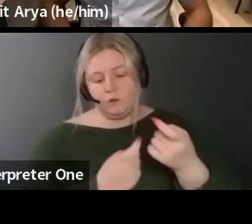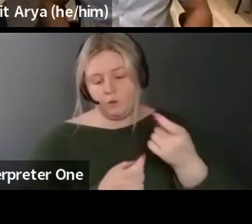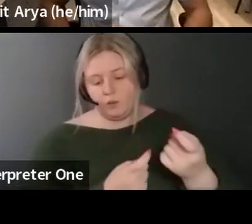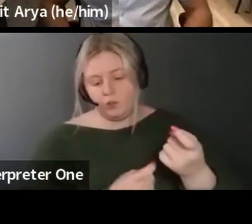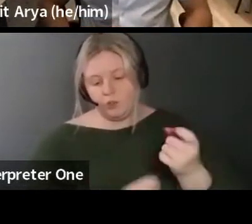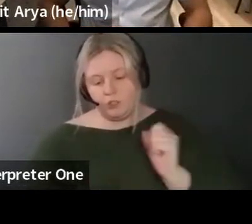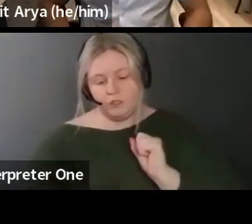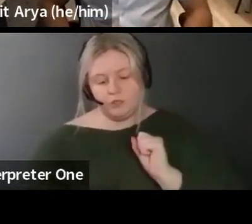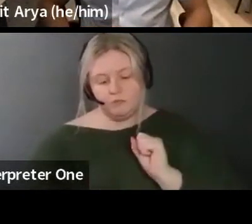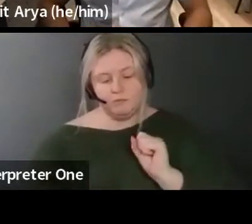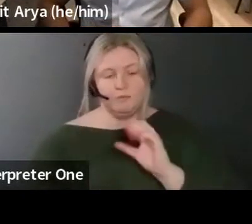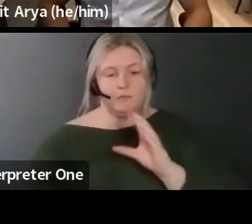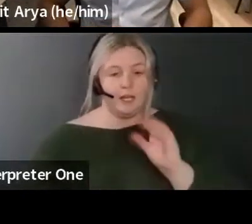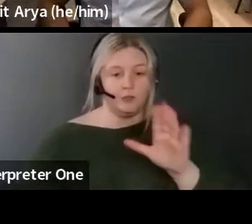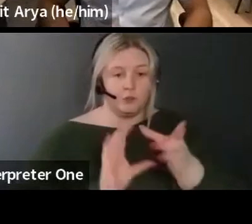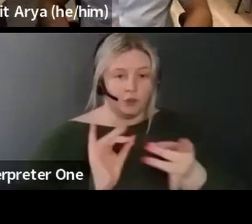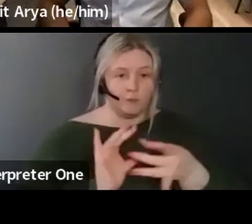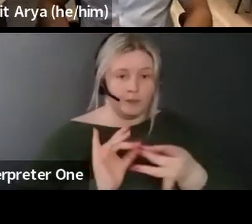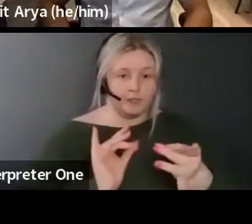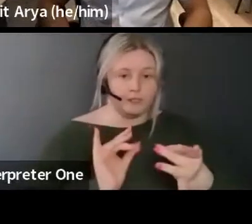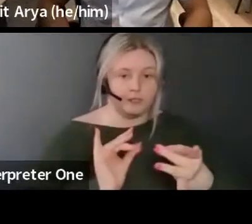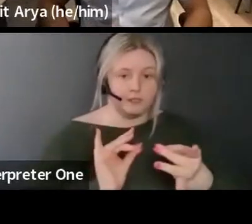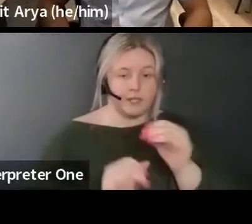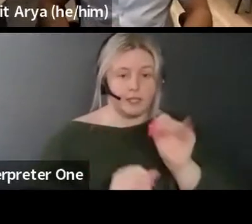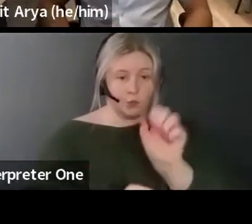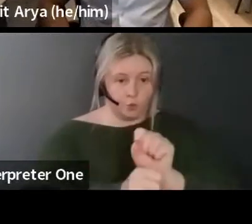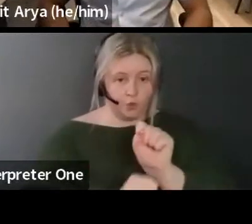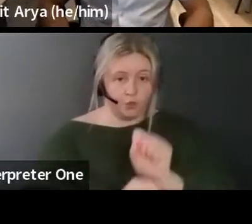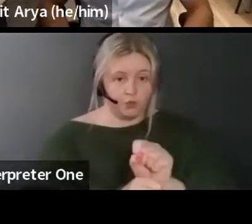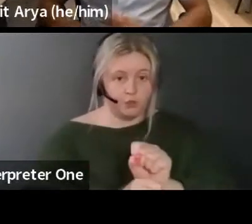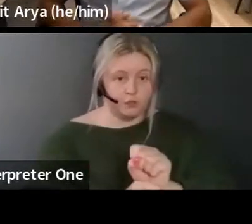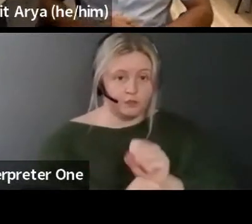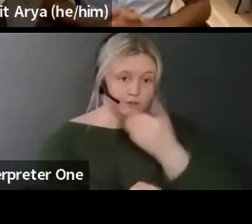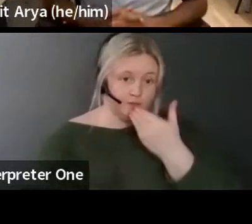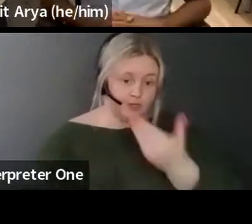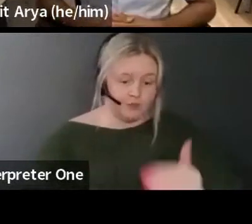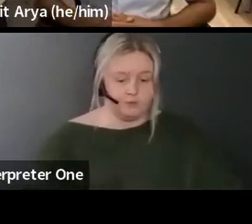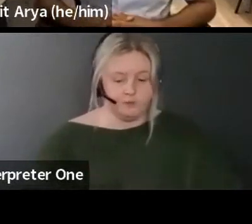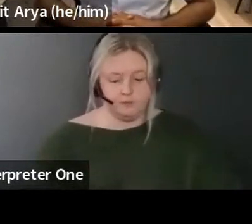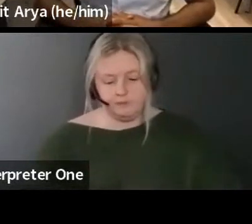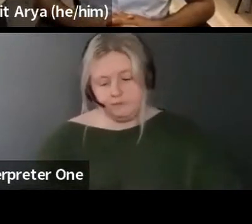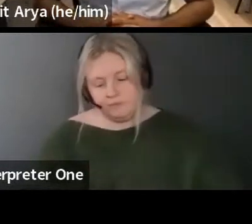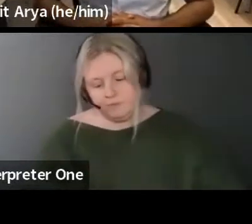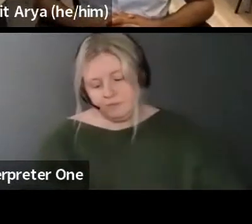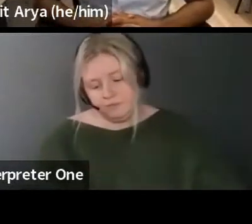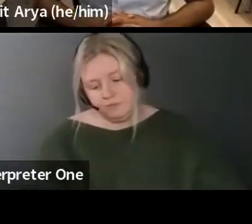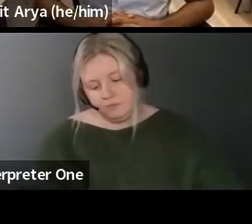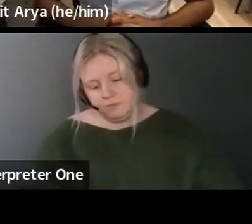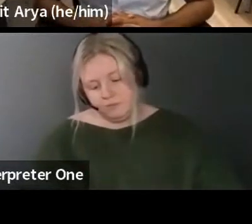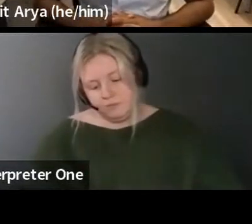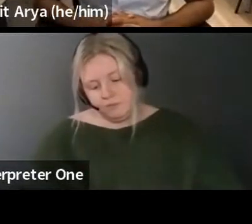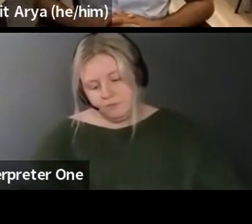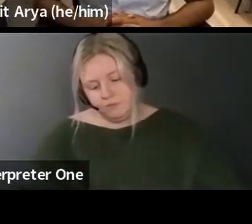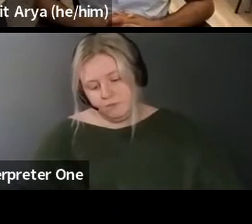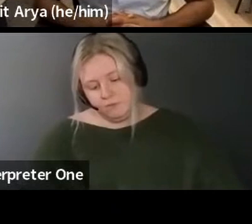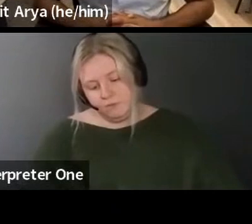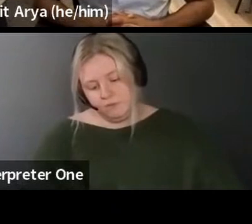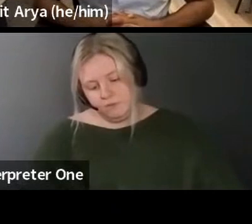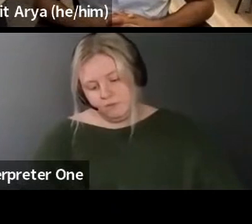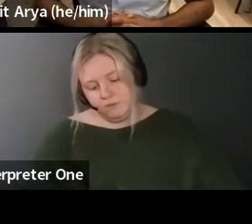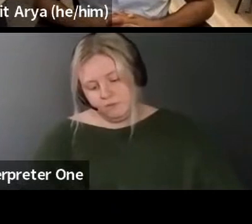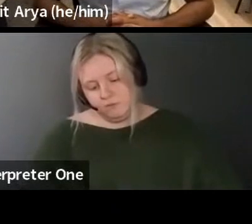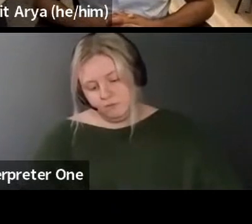gave, and thank you for the work that you do. I just want to say that